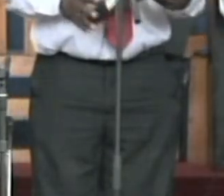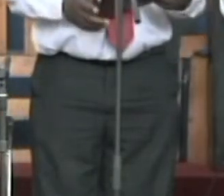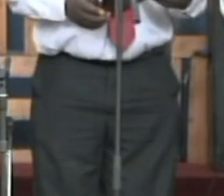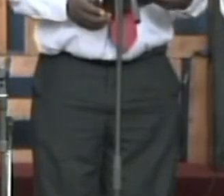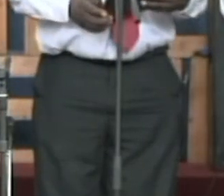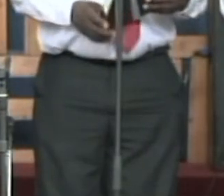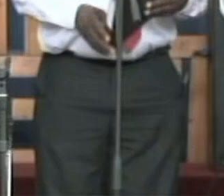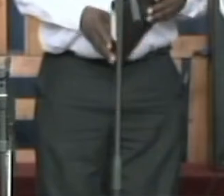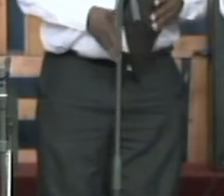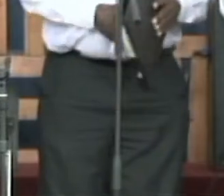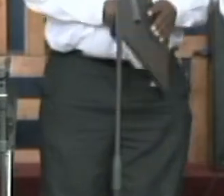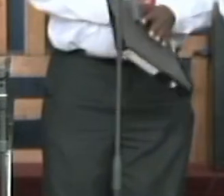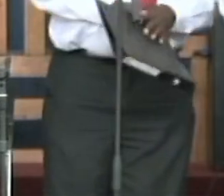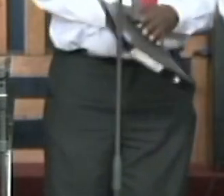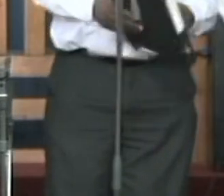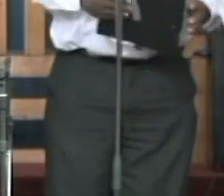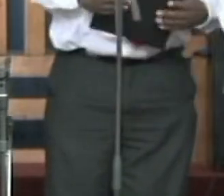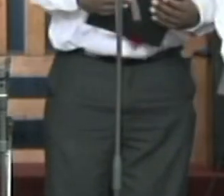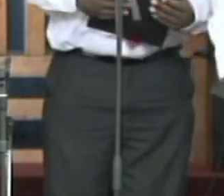Waweza,